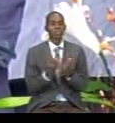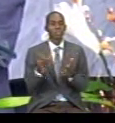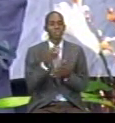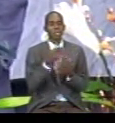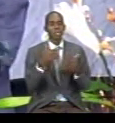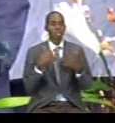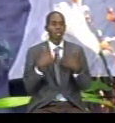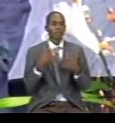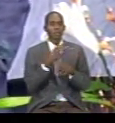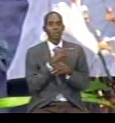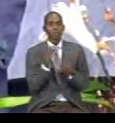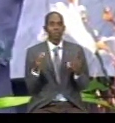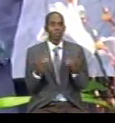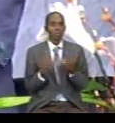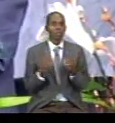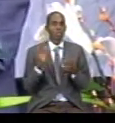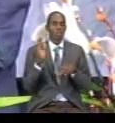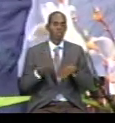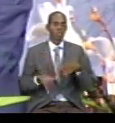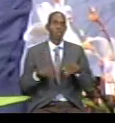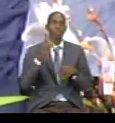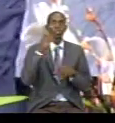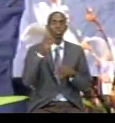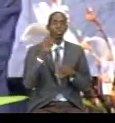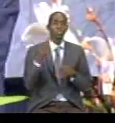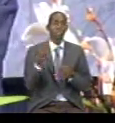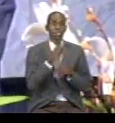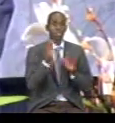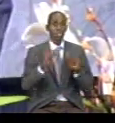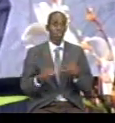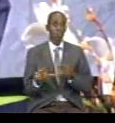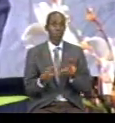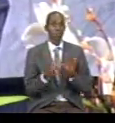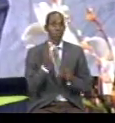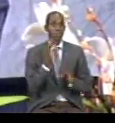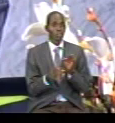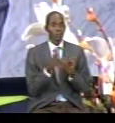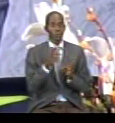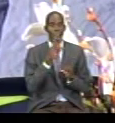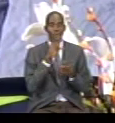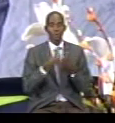no more that they can do. He's talking to his friends. And if you're his friend, look at